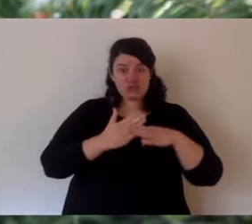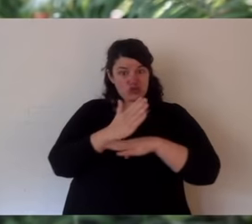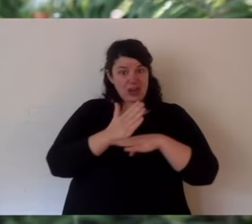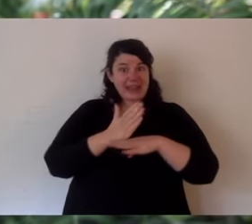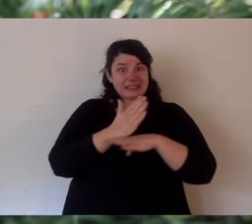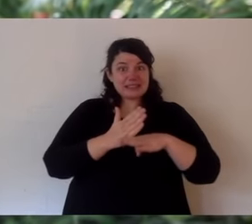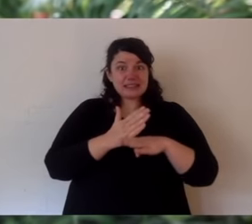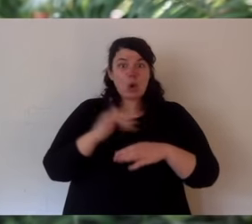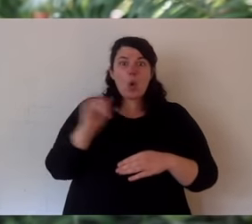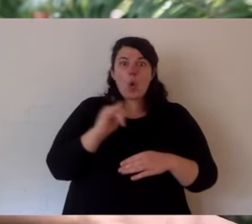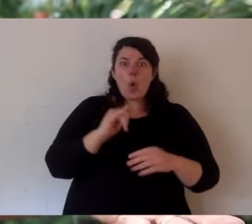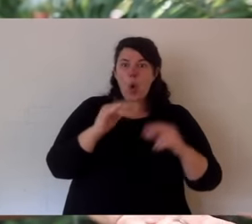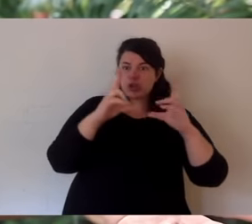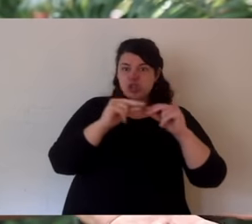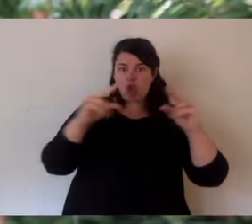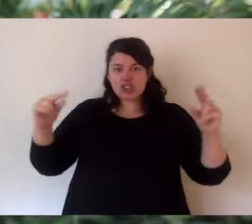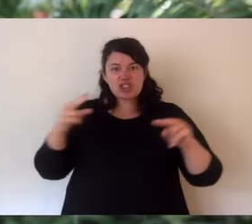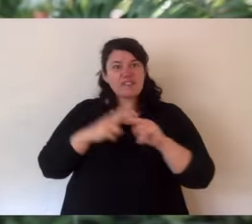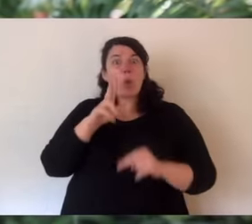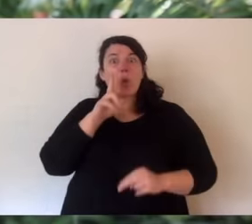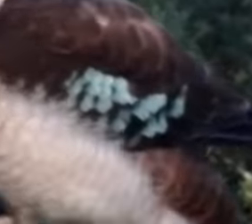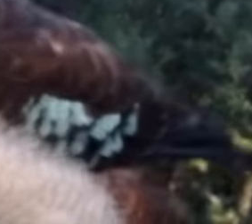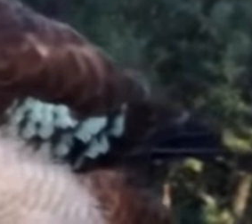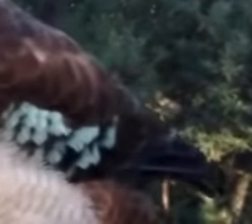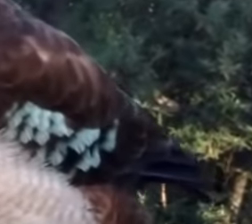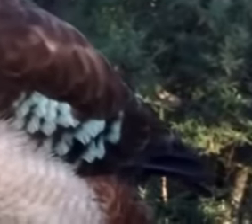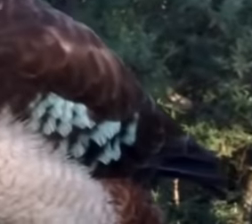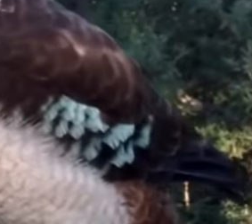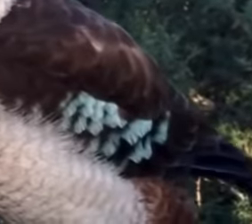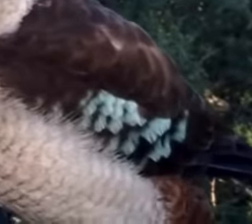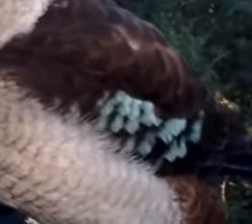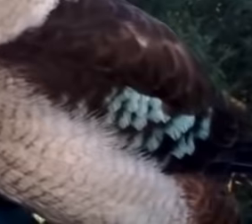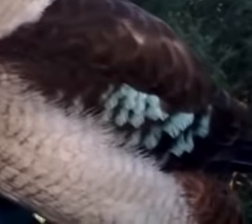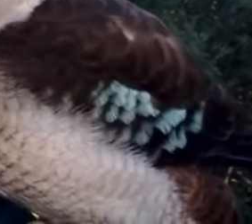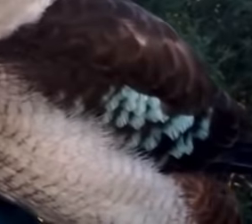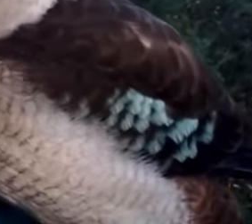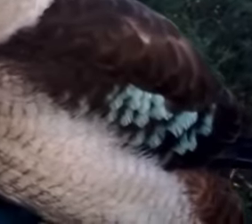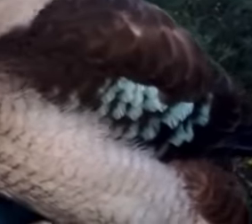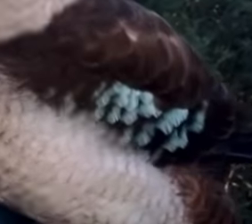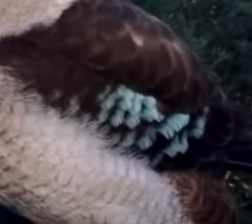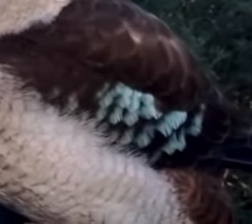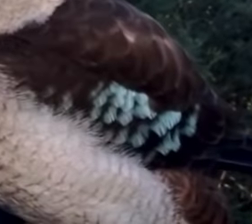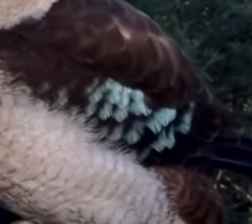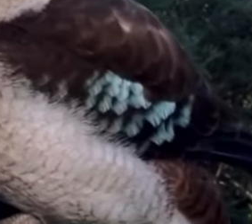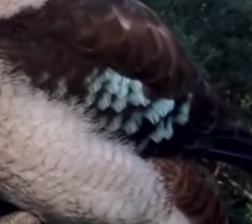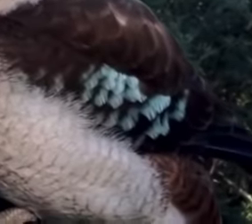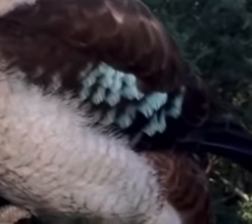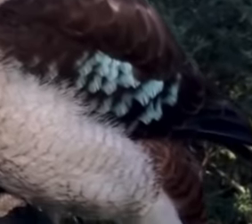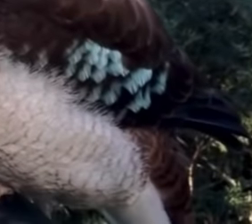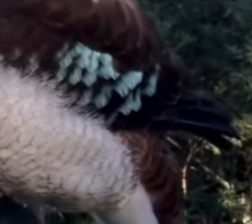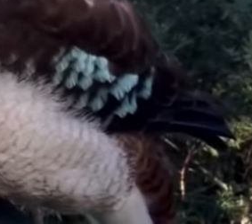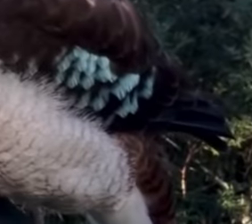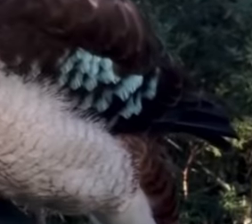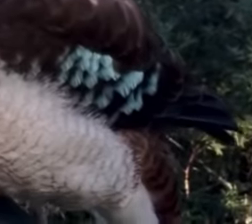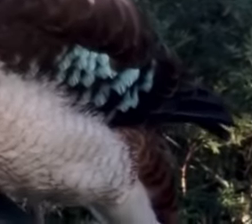because something like bread or fatty sausages for kookaburras can hurt them. It's not their natural diet.